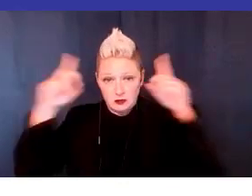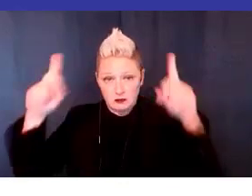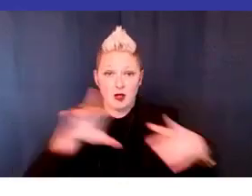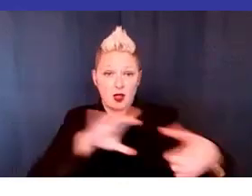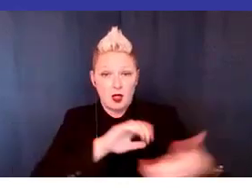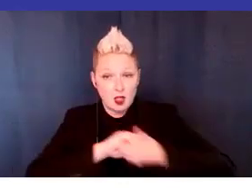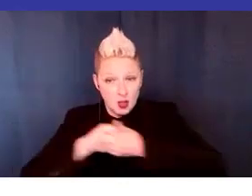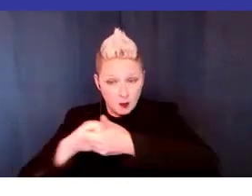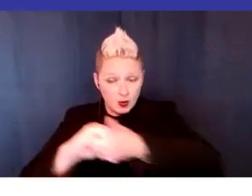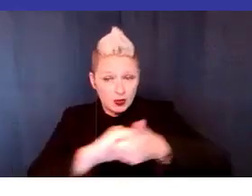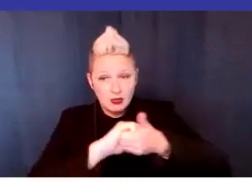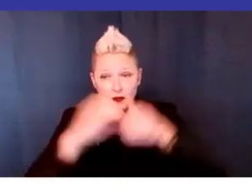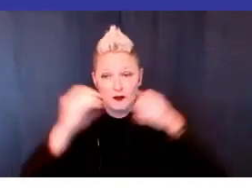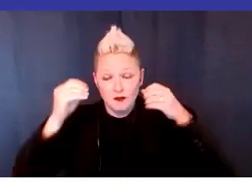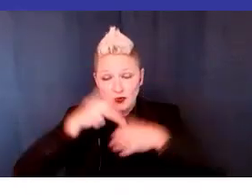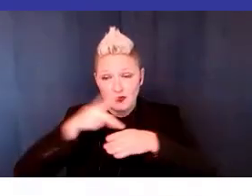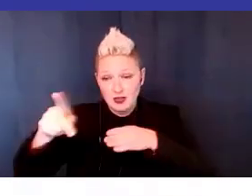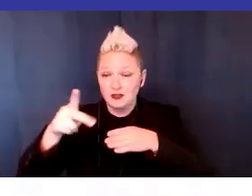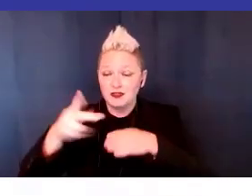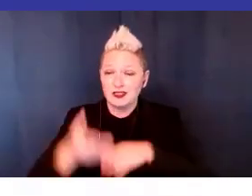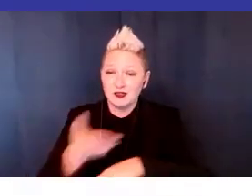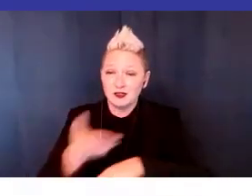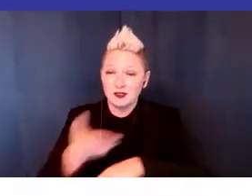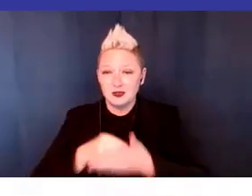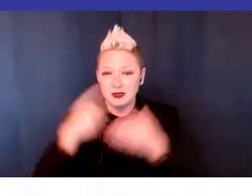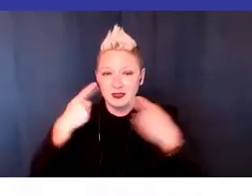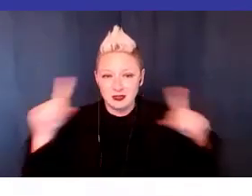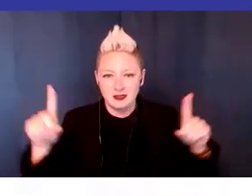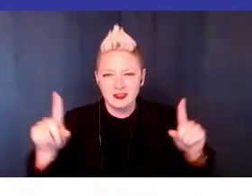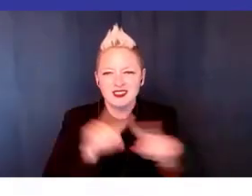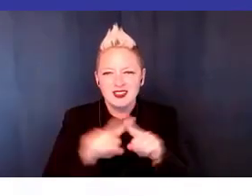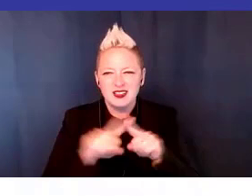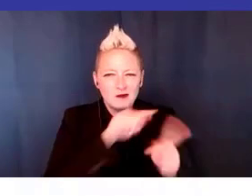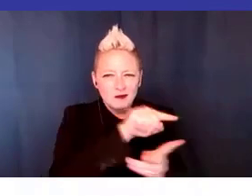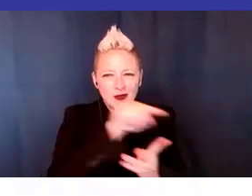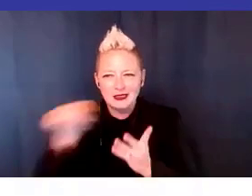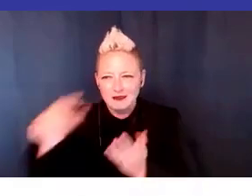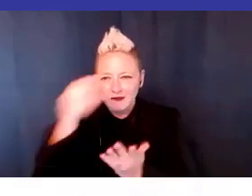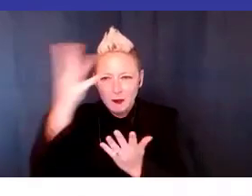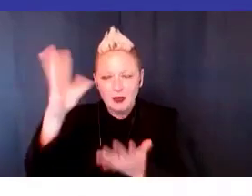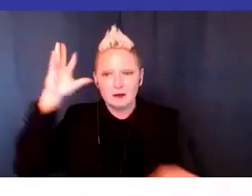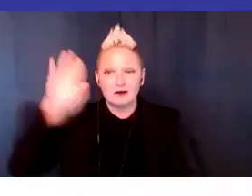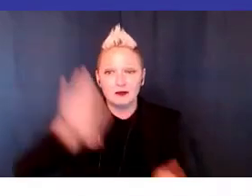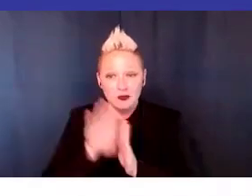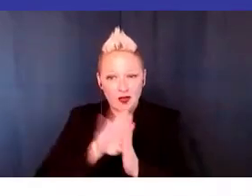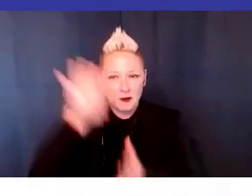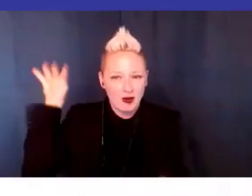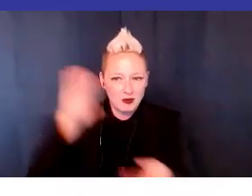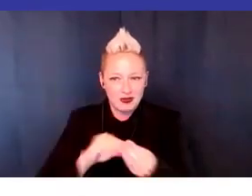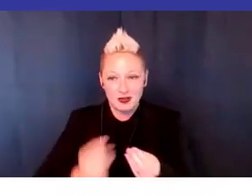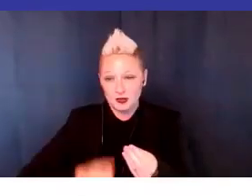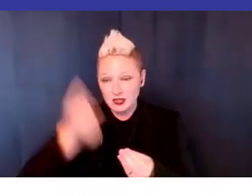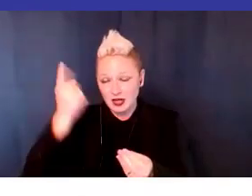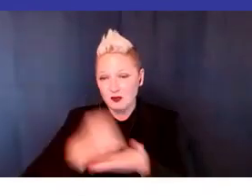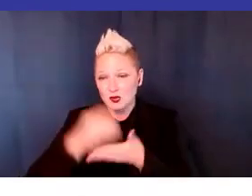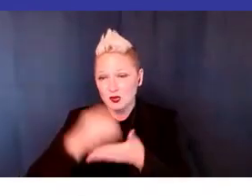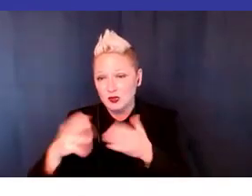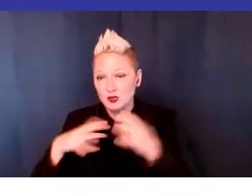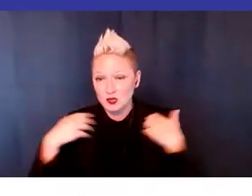increase student success, using multiple sources of information to develop a comprehensive understanding of a student's strengths and